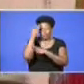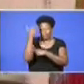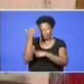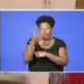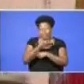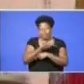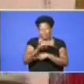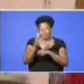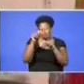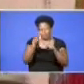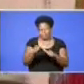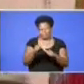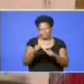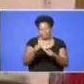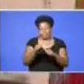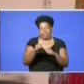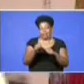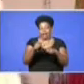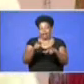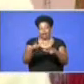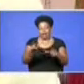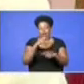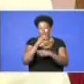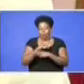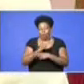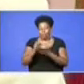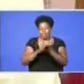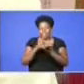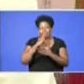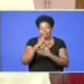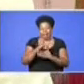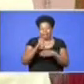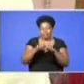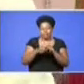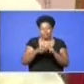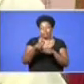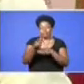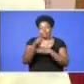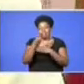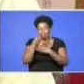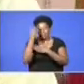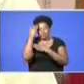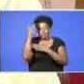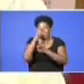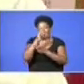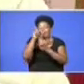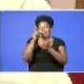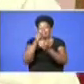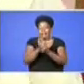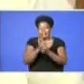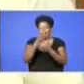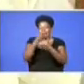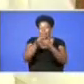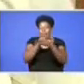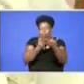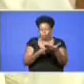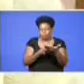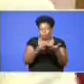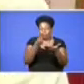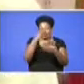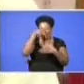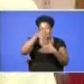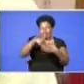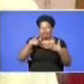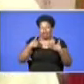traceability, we don't know the shelf life, we don't know how old these chickens are. So when you eat, we don't know exactly what we putting in